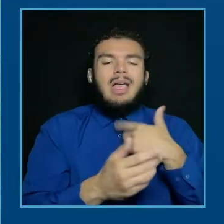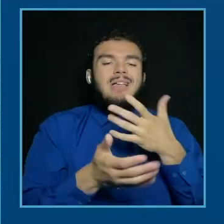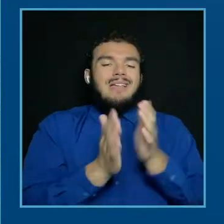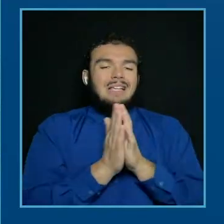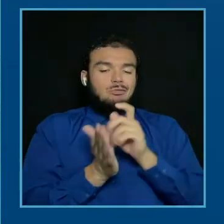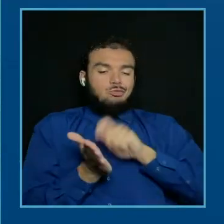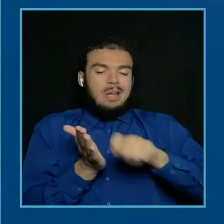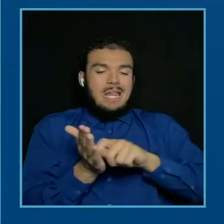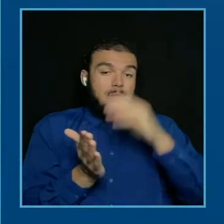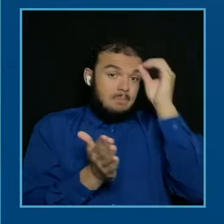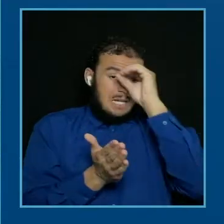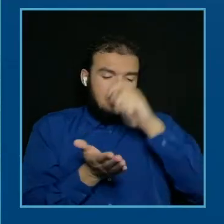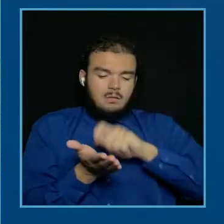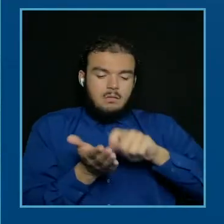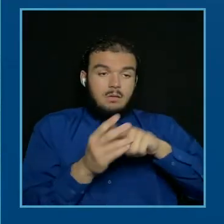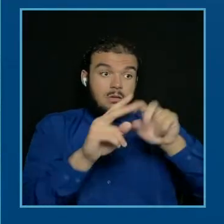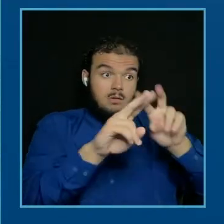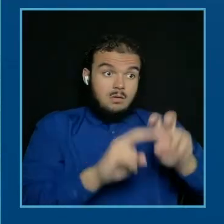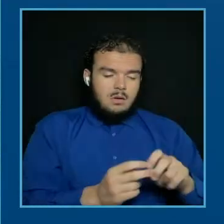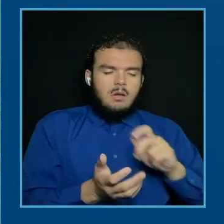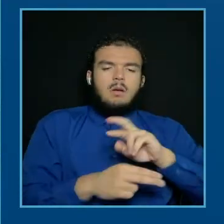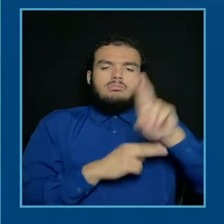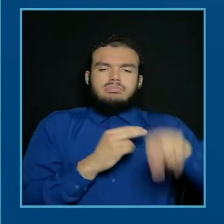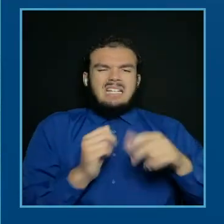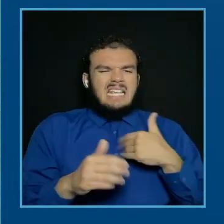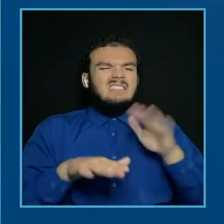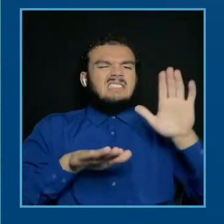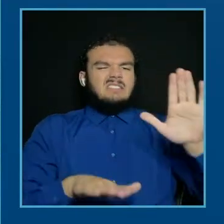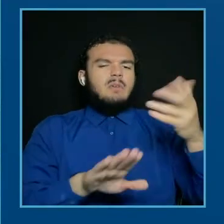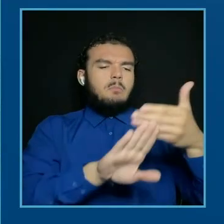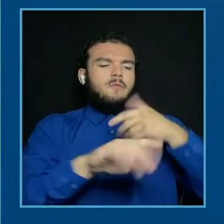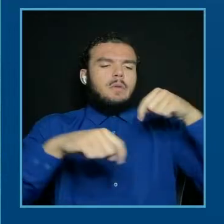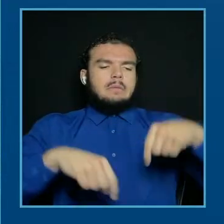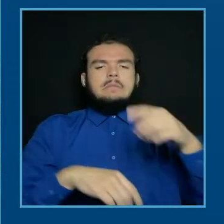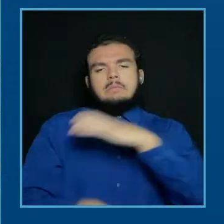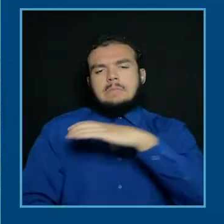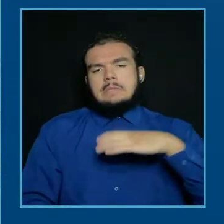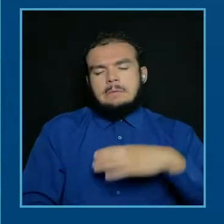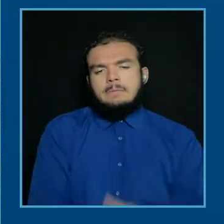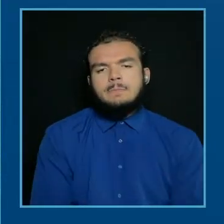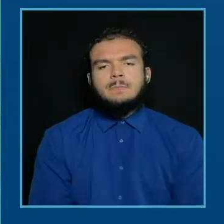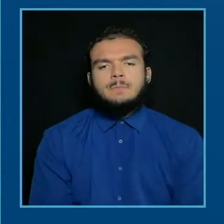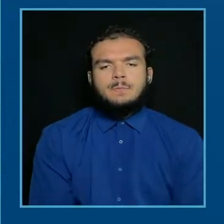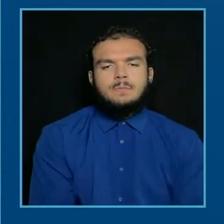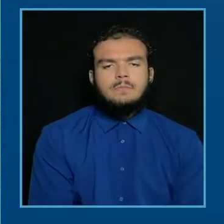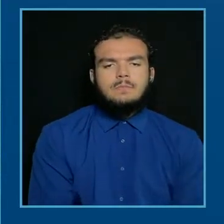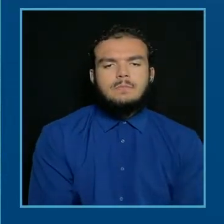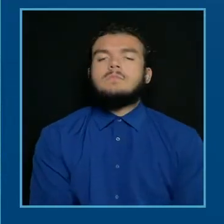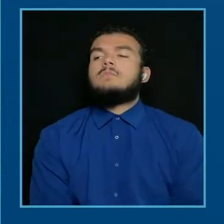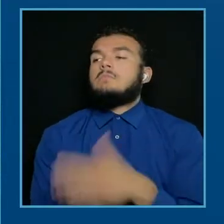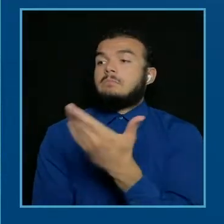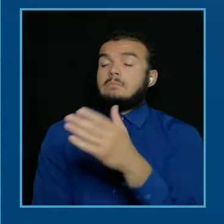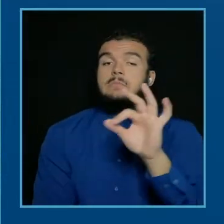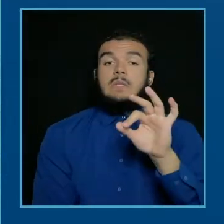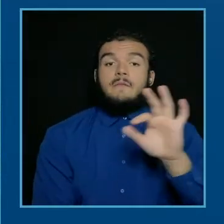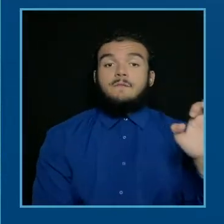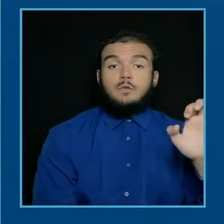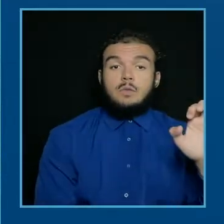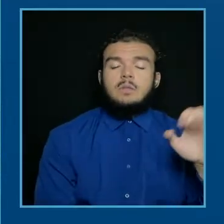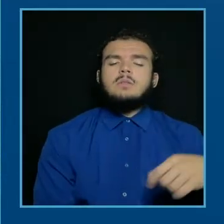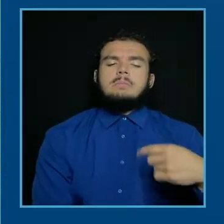the result of that analysis and to testify about it before this committee. Ms. Free or